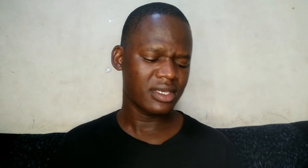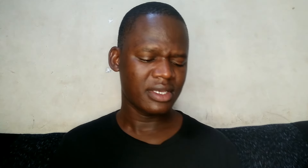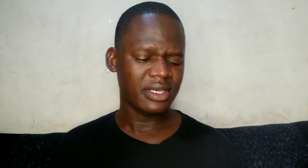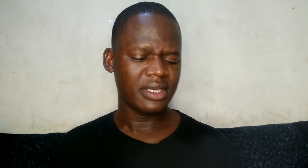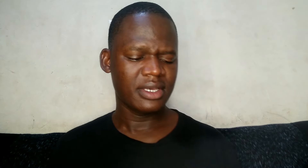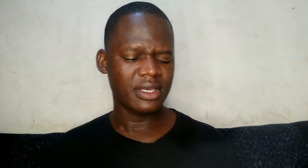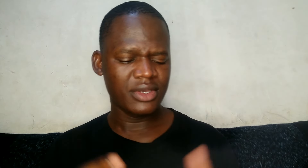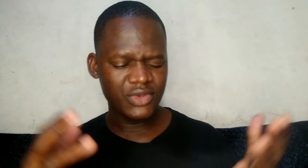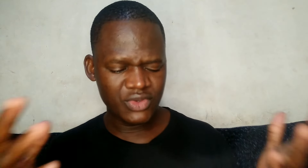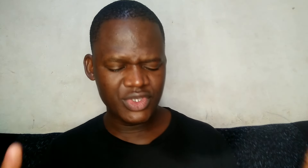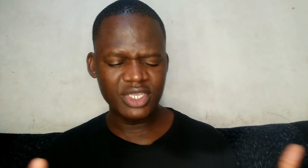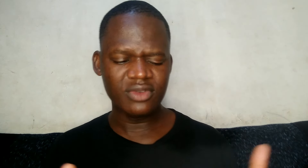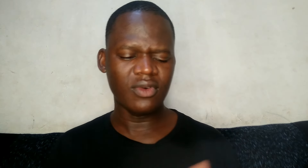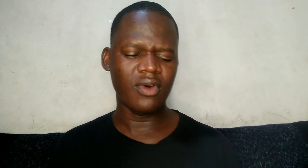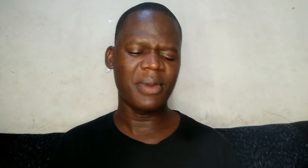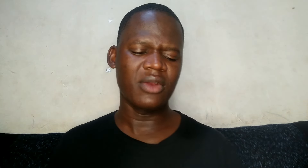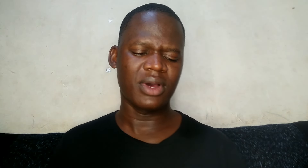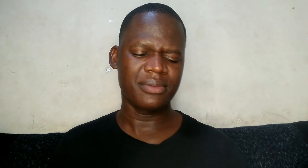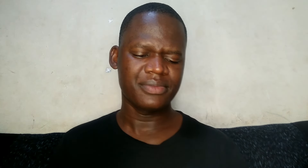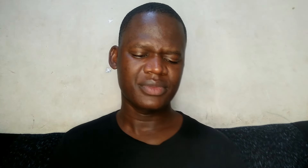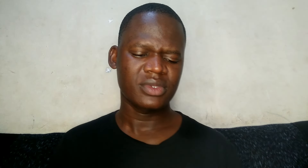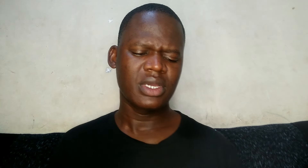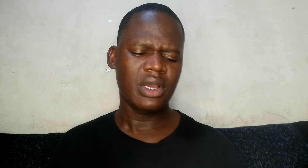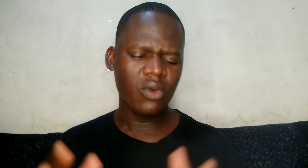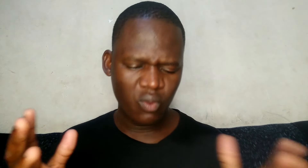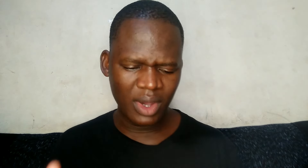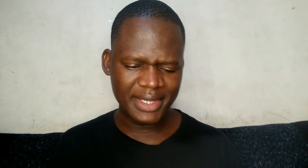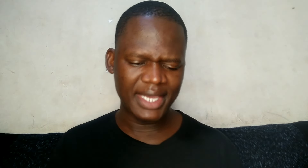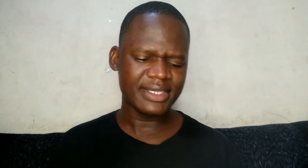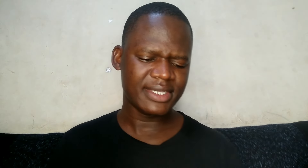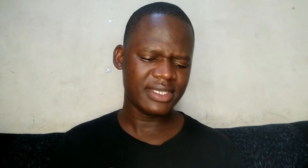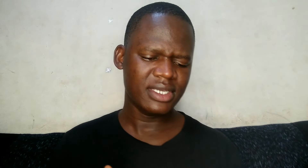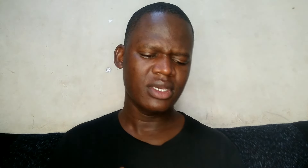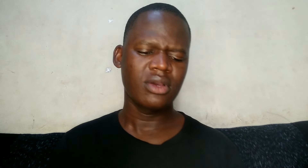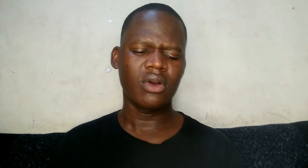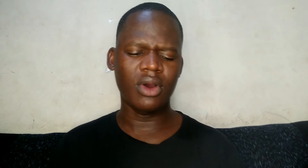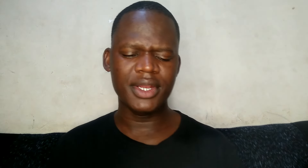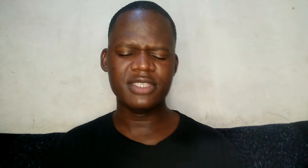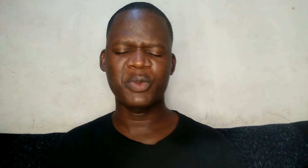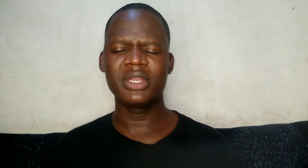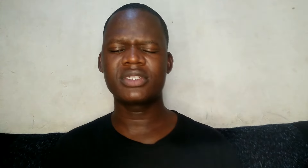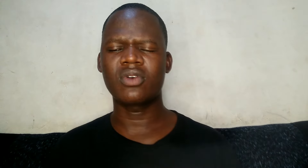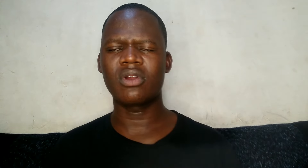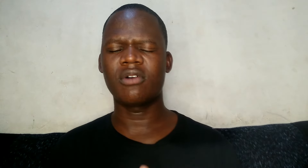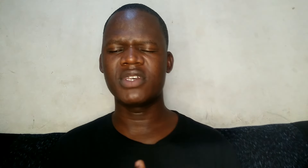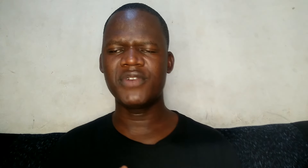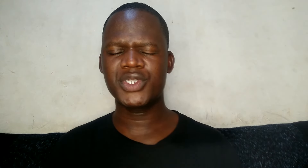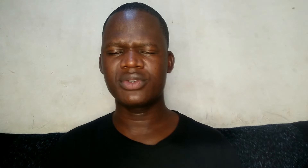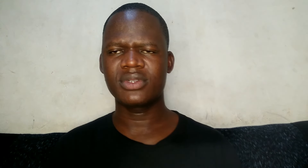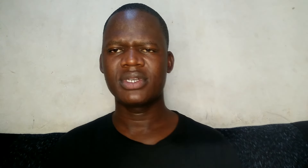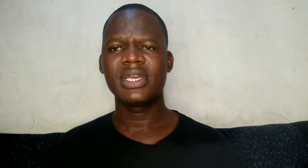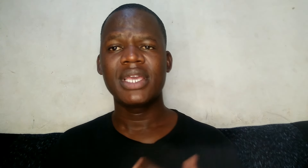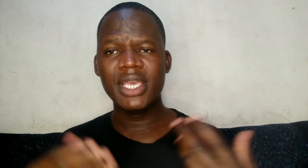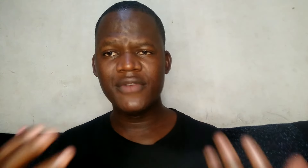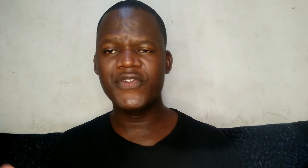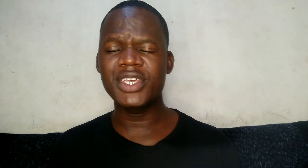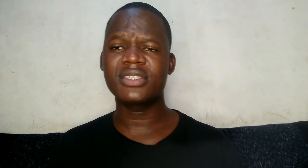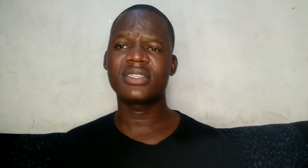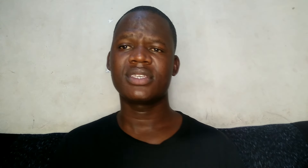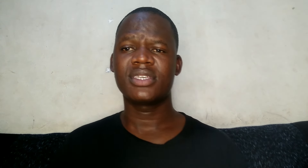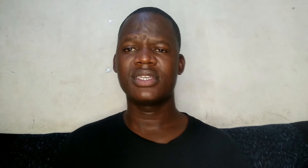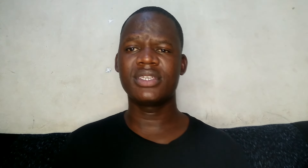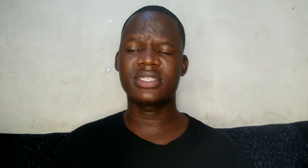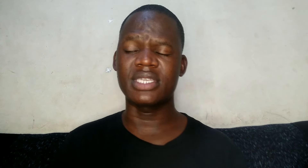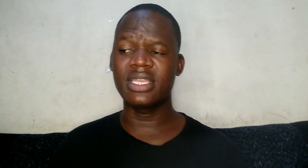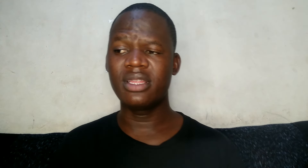asking Eugene Wamalwa what next on his political observation if